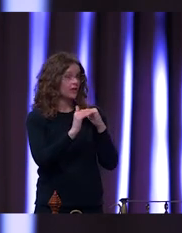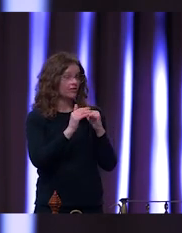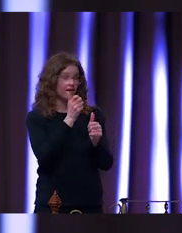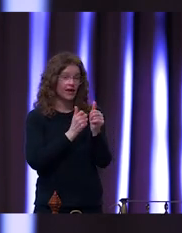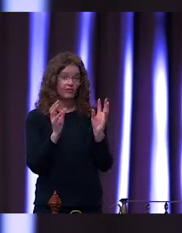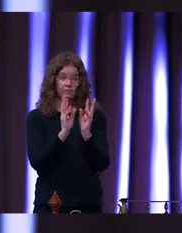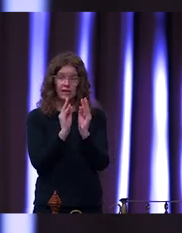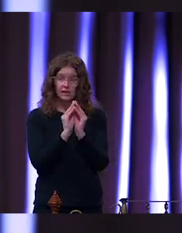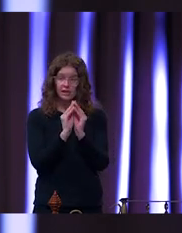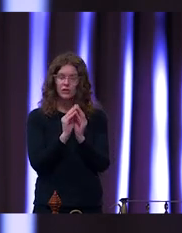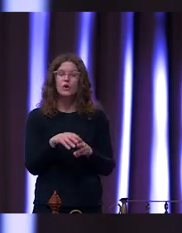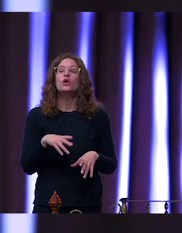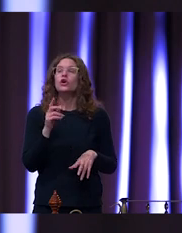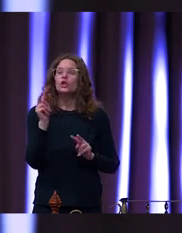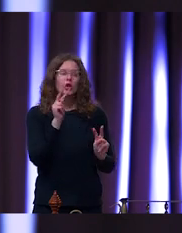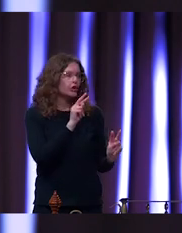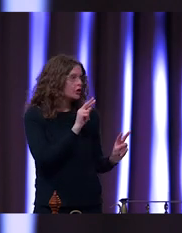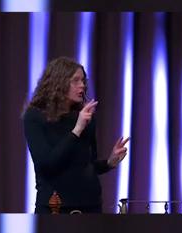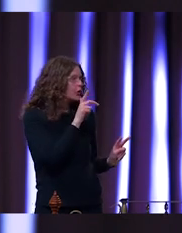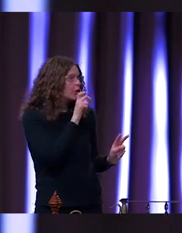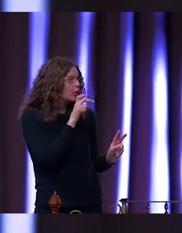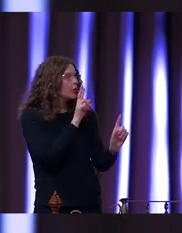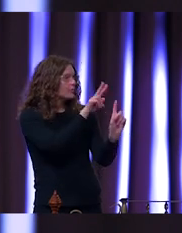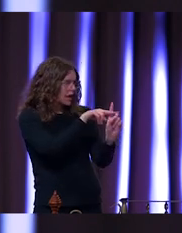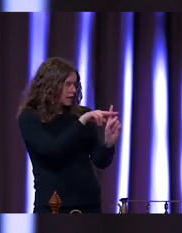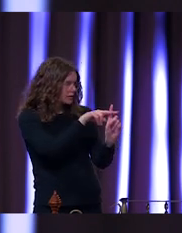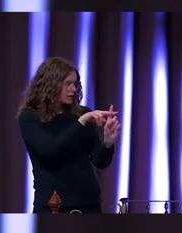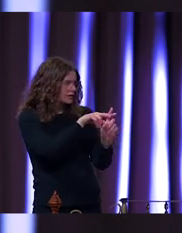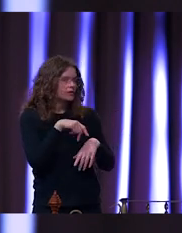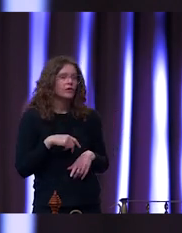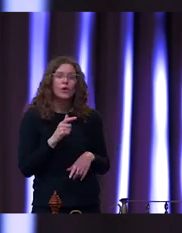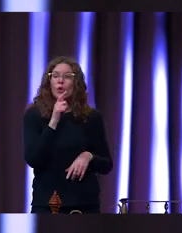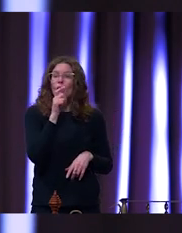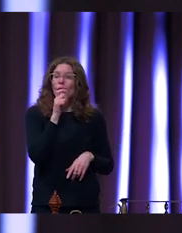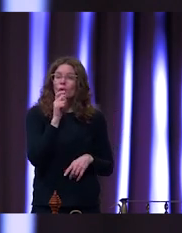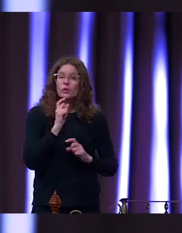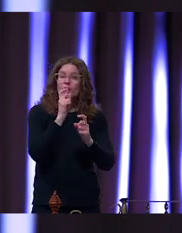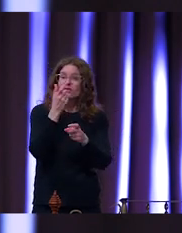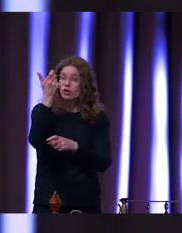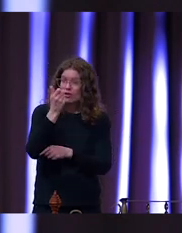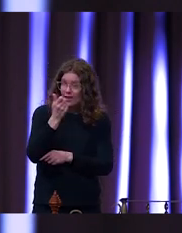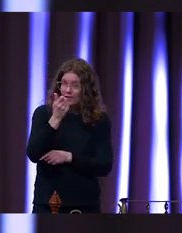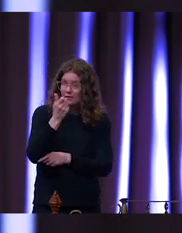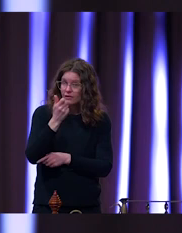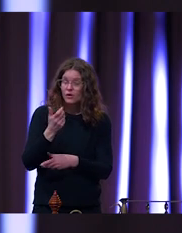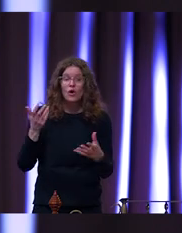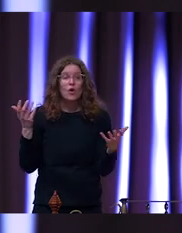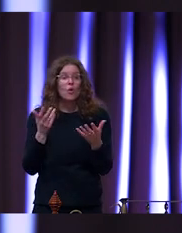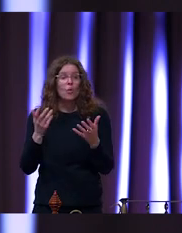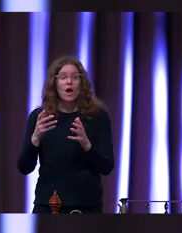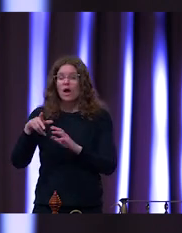at who applied, who did we make grants to, what profiles do they